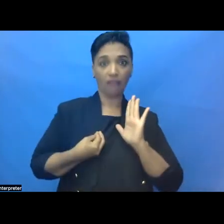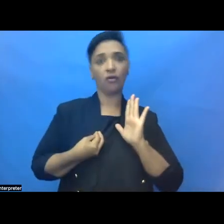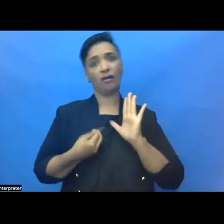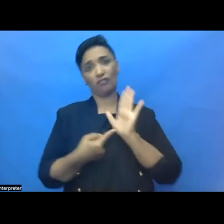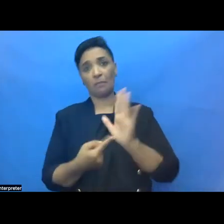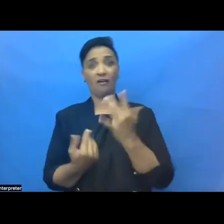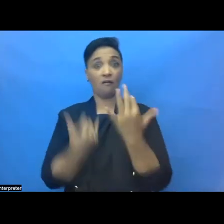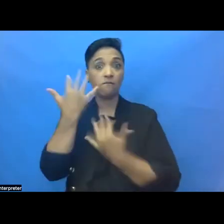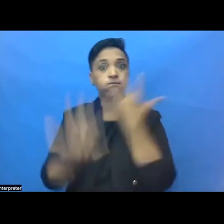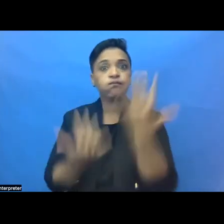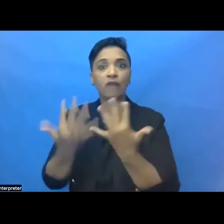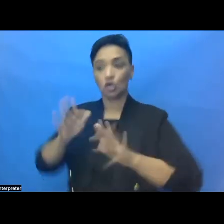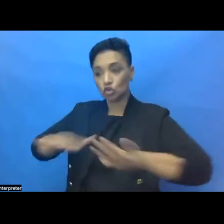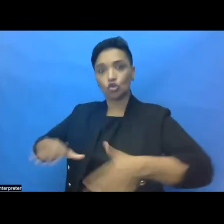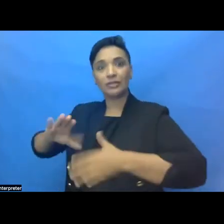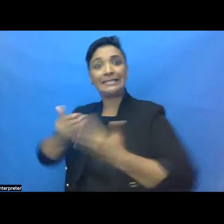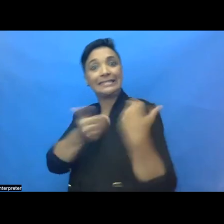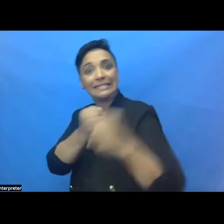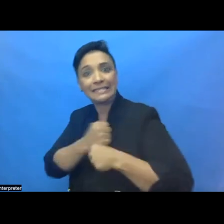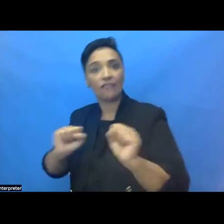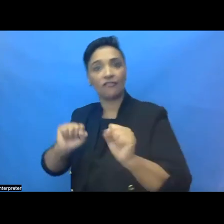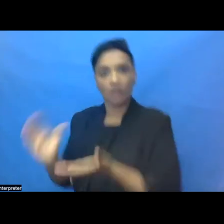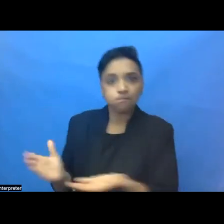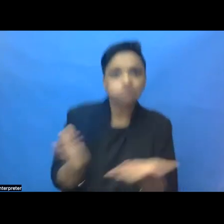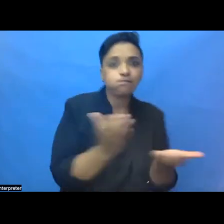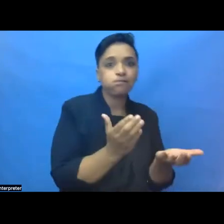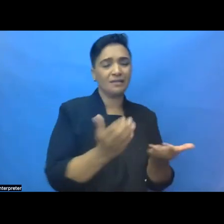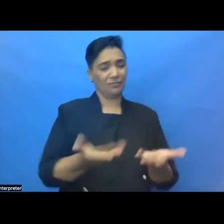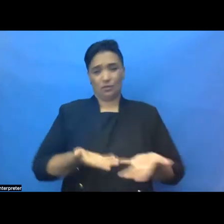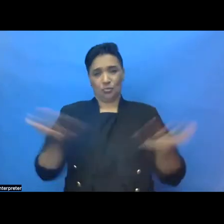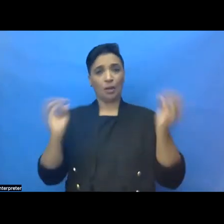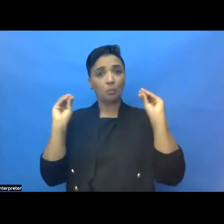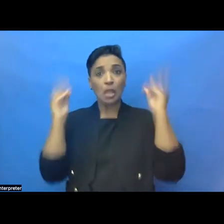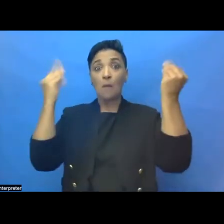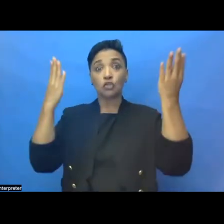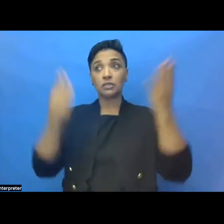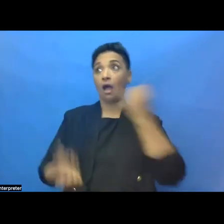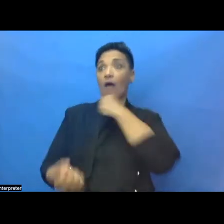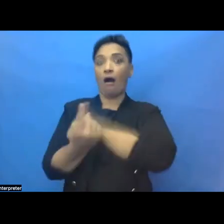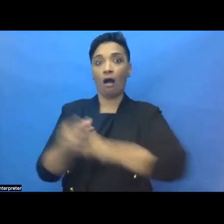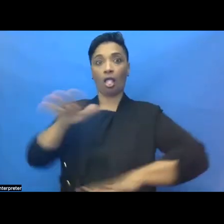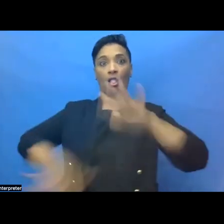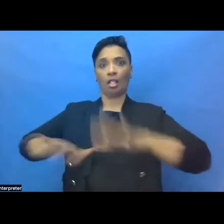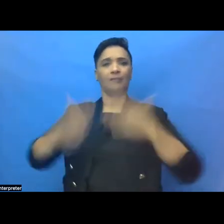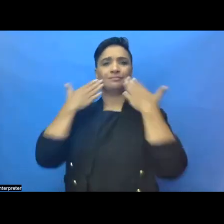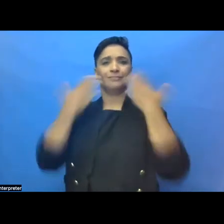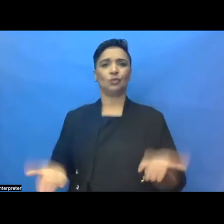for I don't know, any kind of a natural disaster. So those with most high care